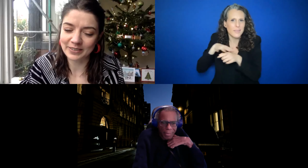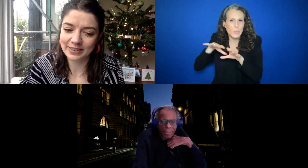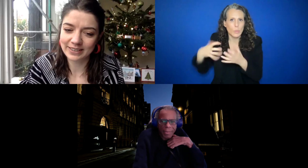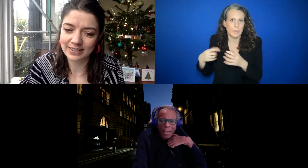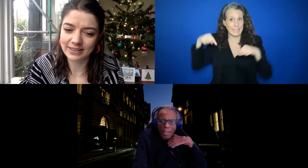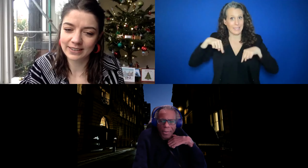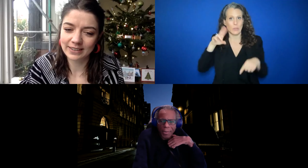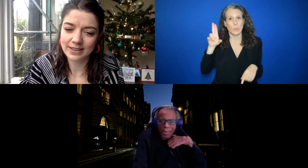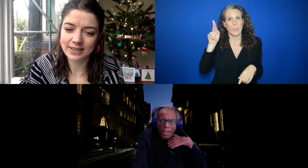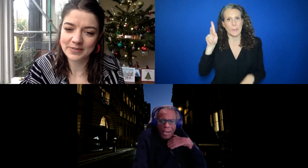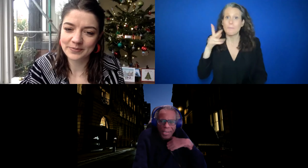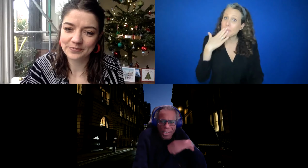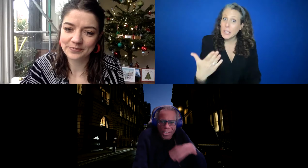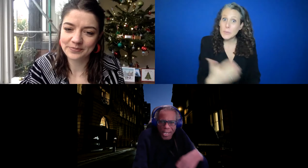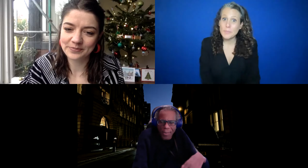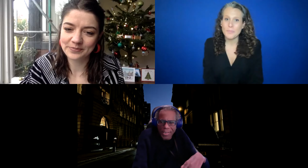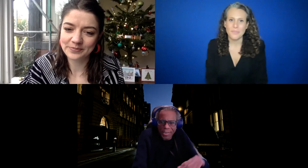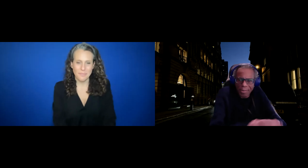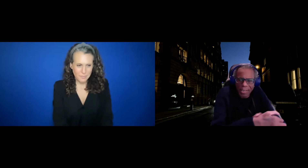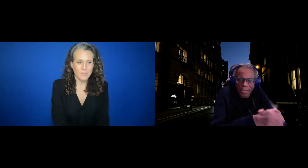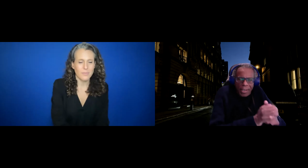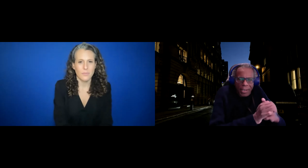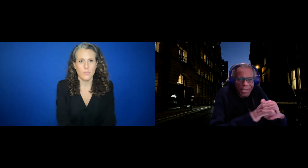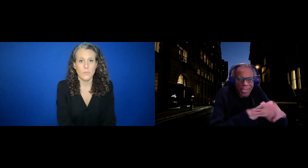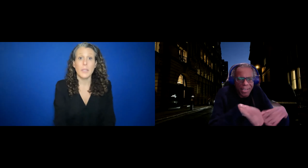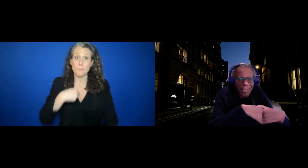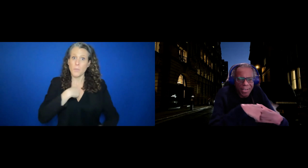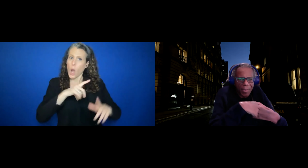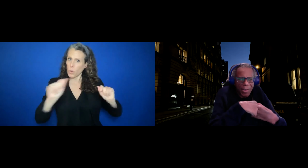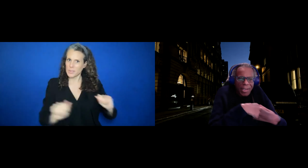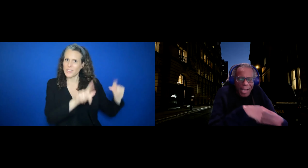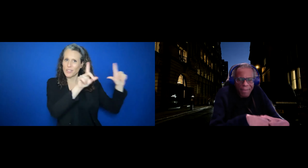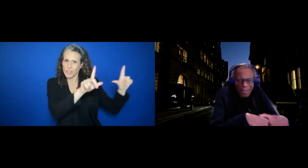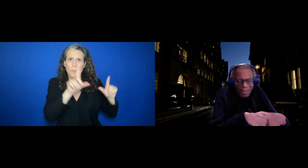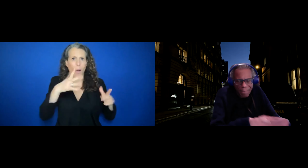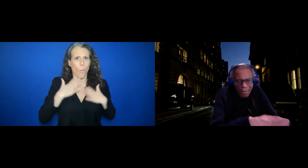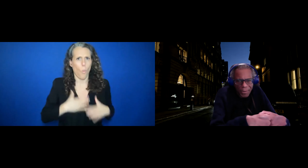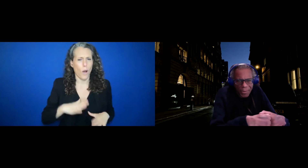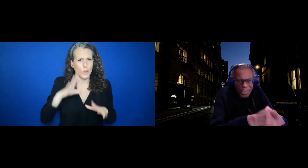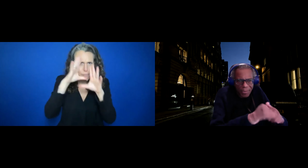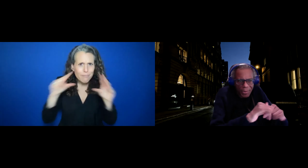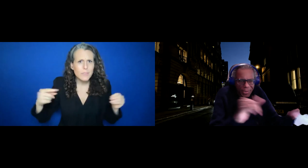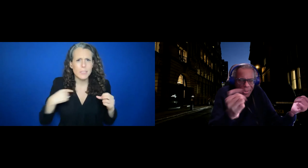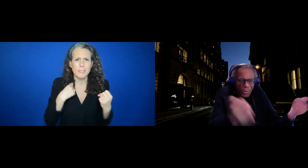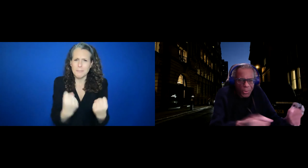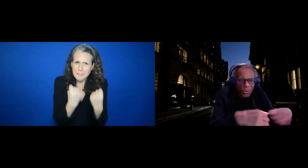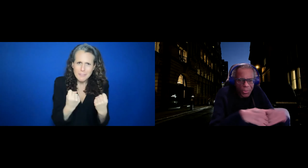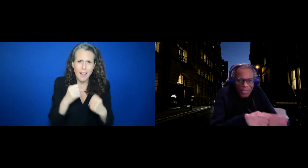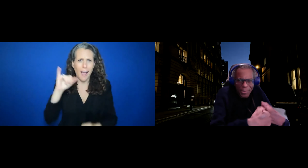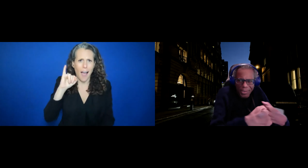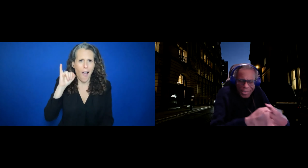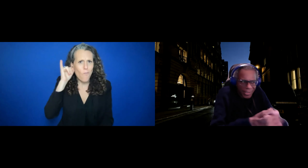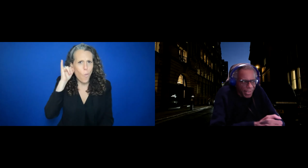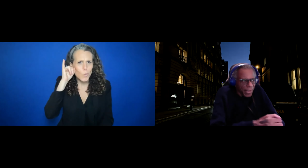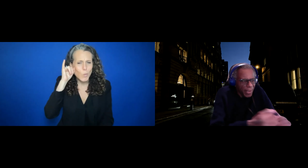thank you. Thank you, Lauren. As I share my screen, I'll just say this, that I'm an avid iPhone user and I've got sorts